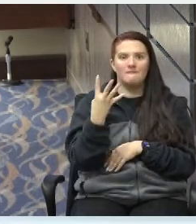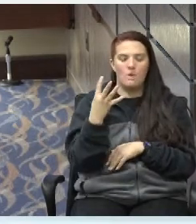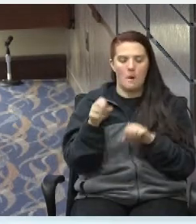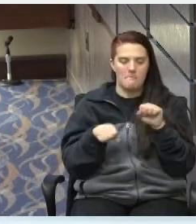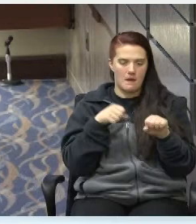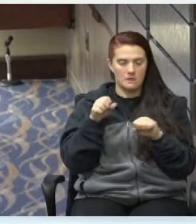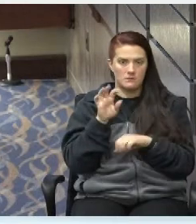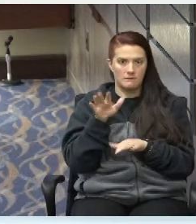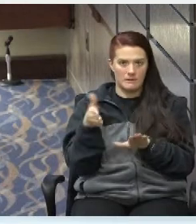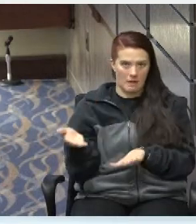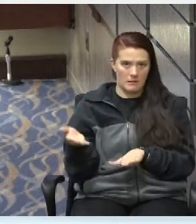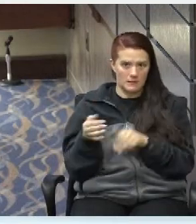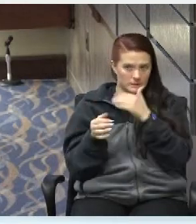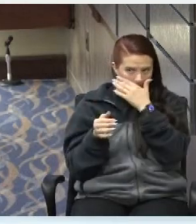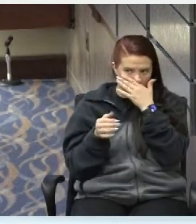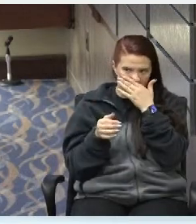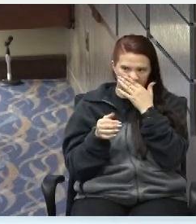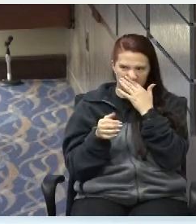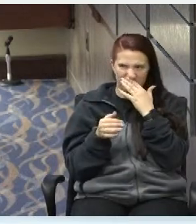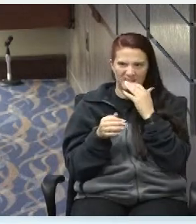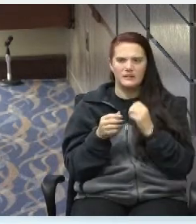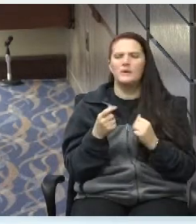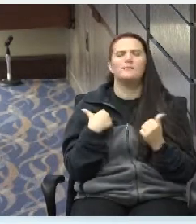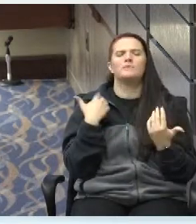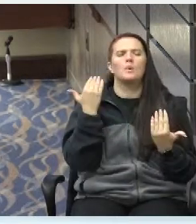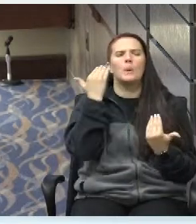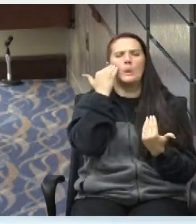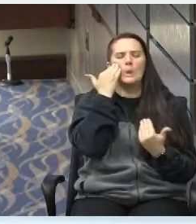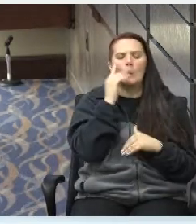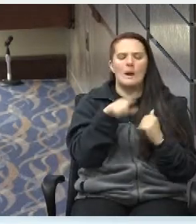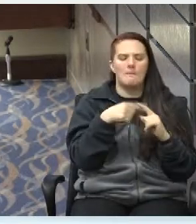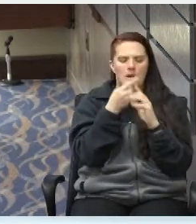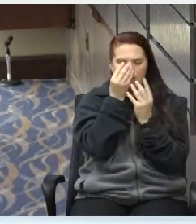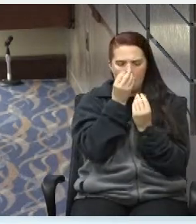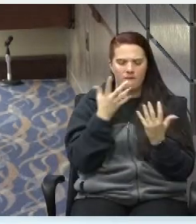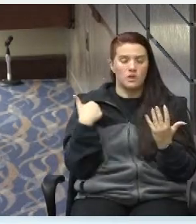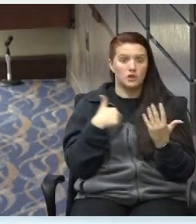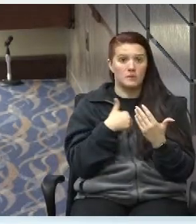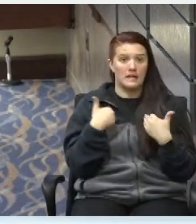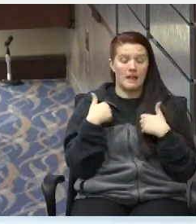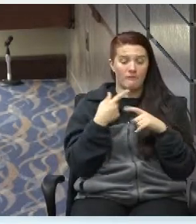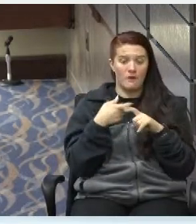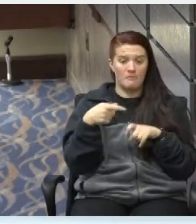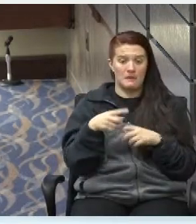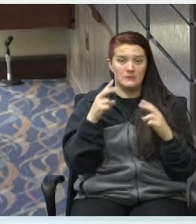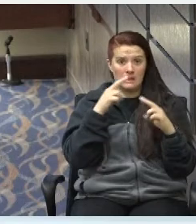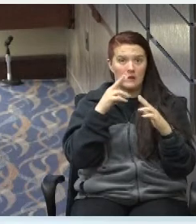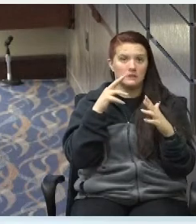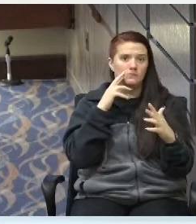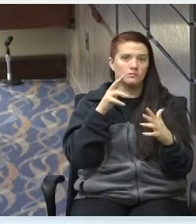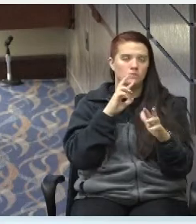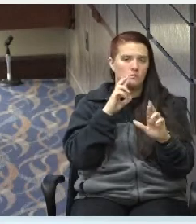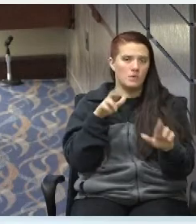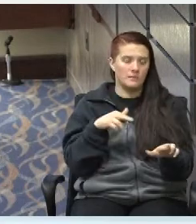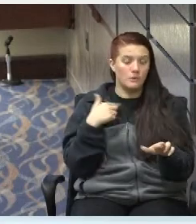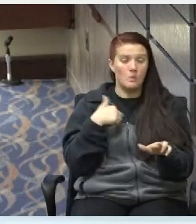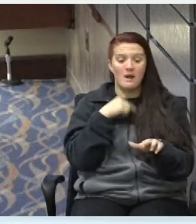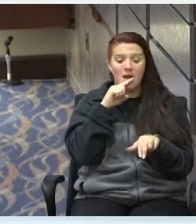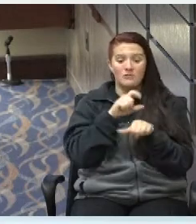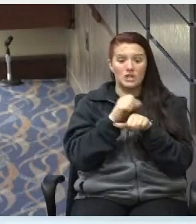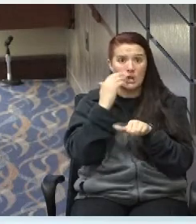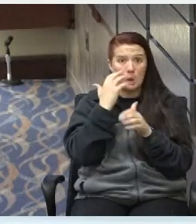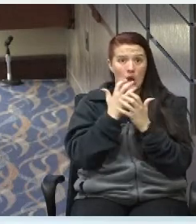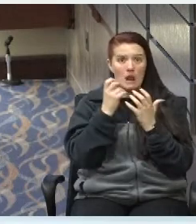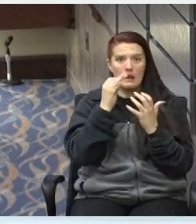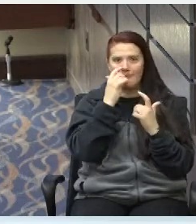fatalities. So what do we know about the information that we have from these accident reports? We actually know a lot